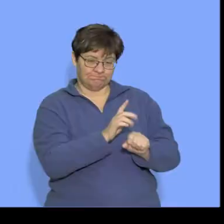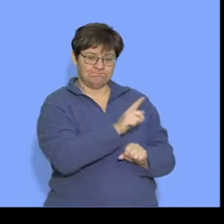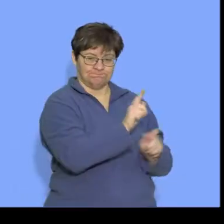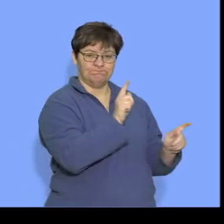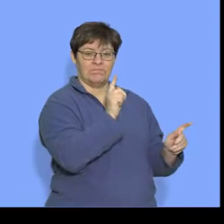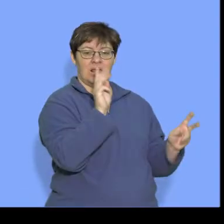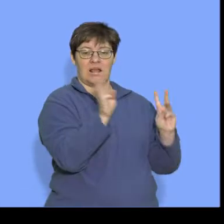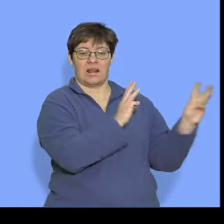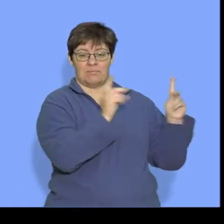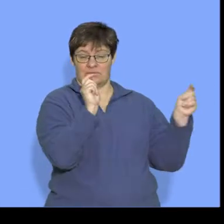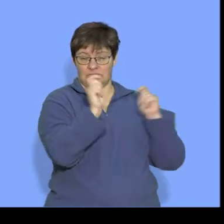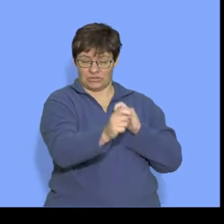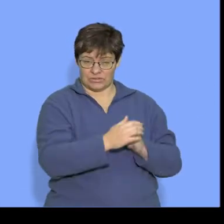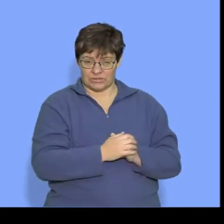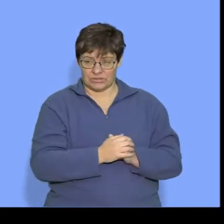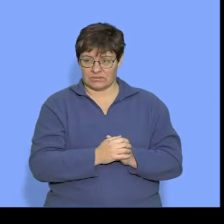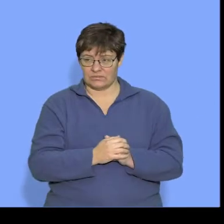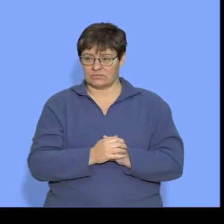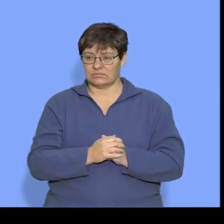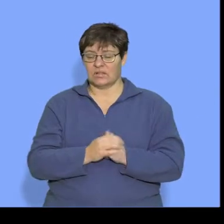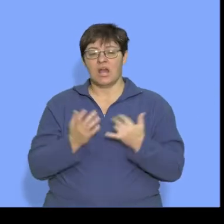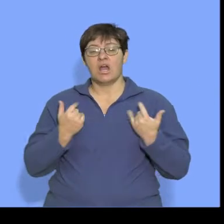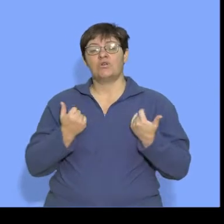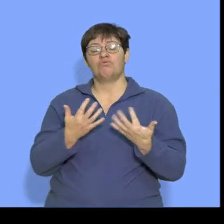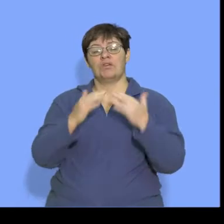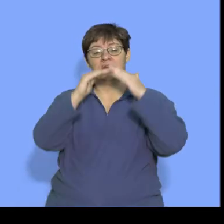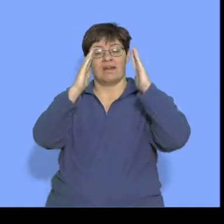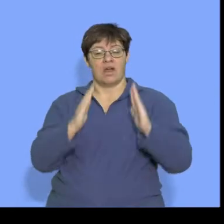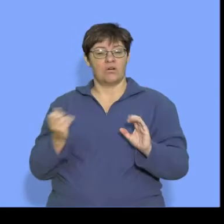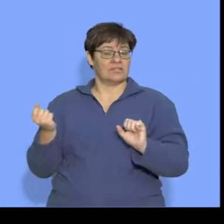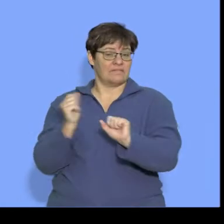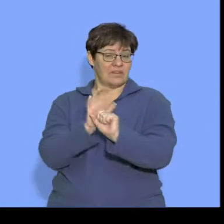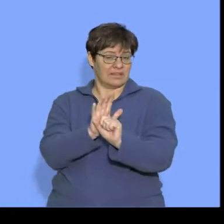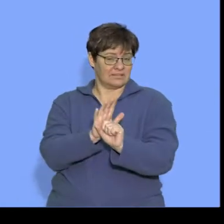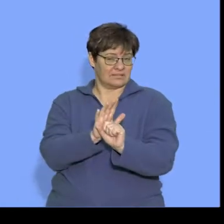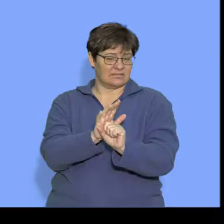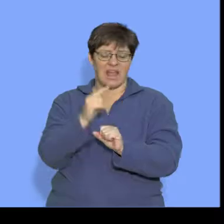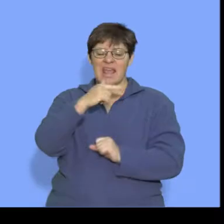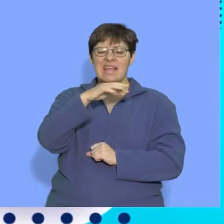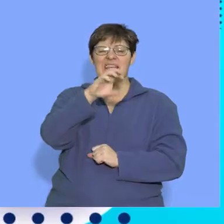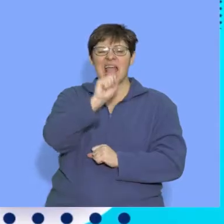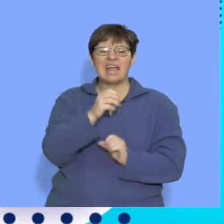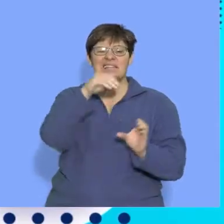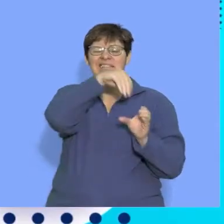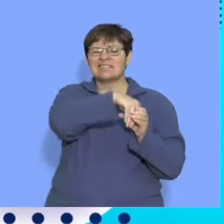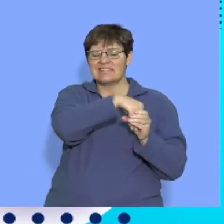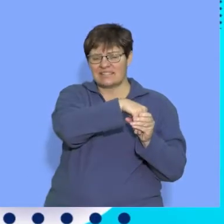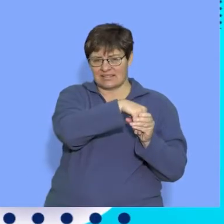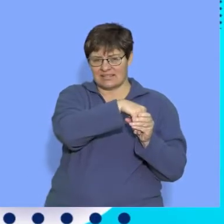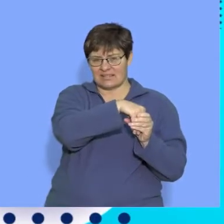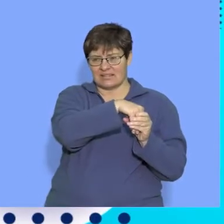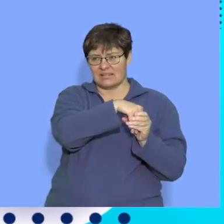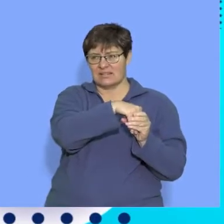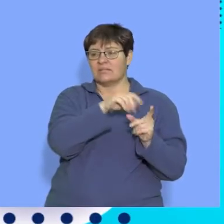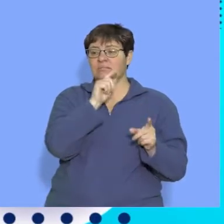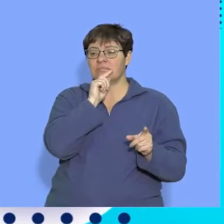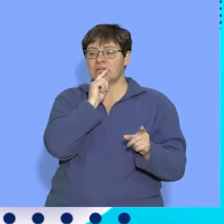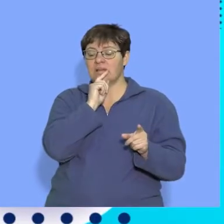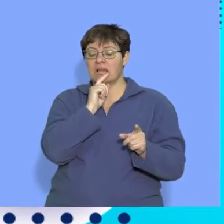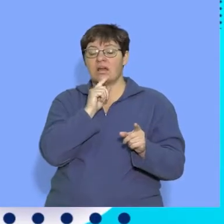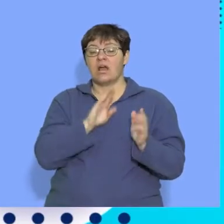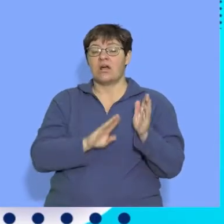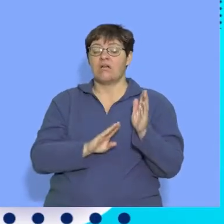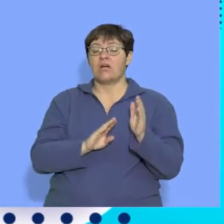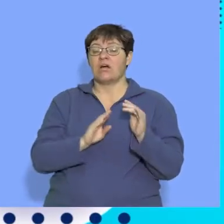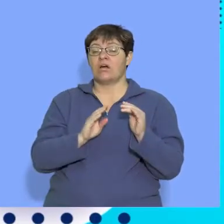change. We must know what the greenhouse effect is, what are the greenhouse gases, and how the enhanced greenhouse